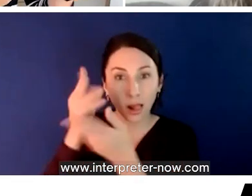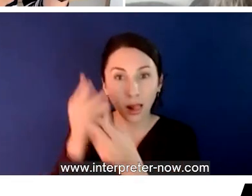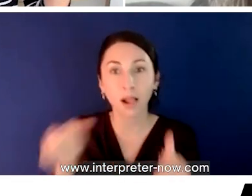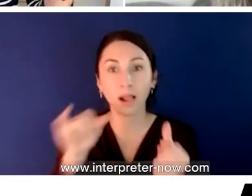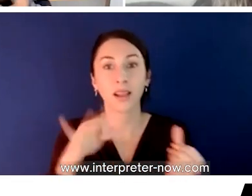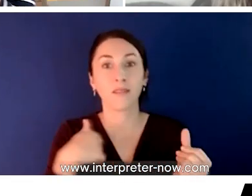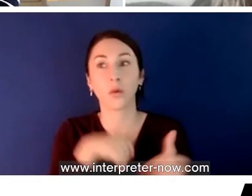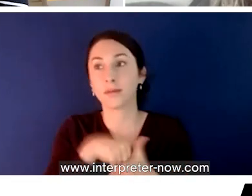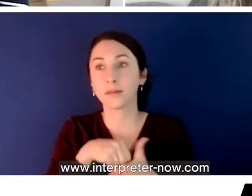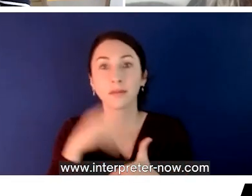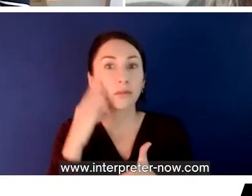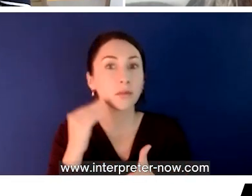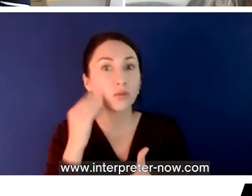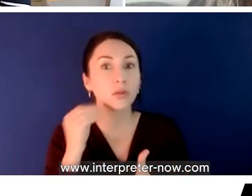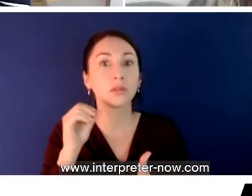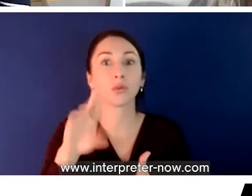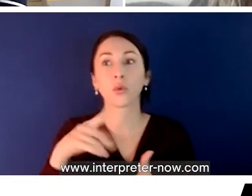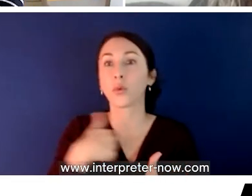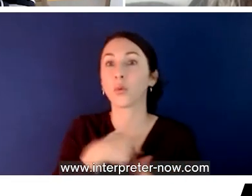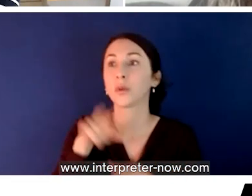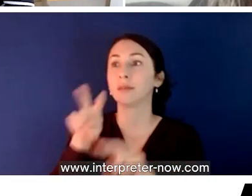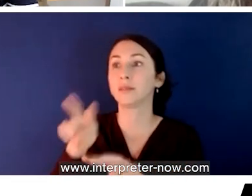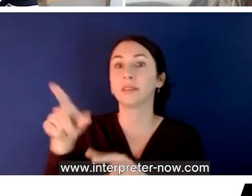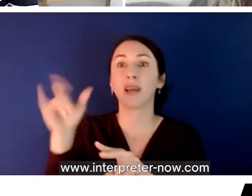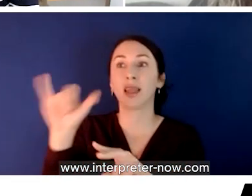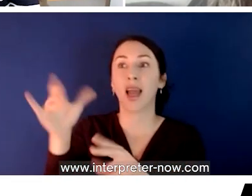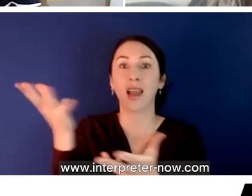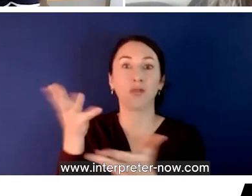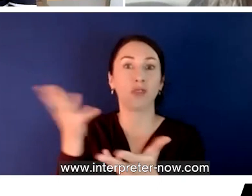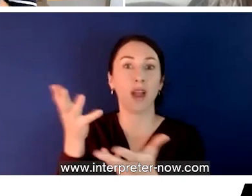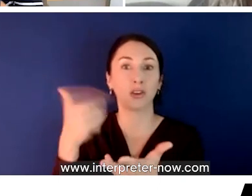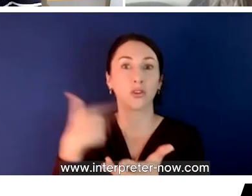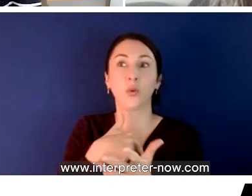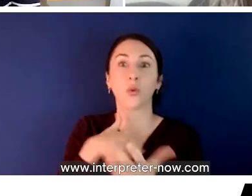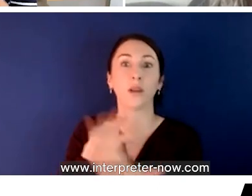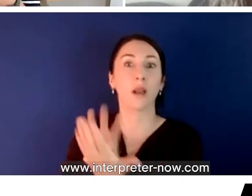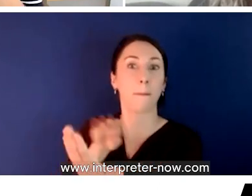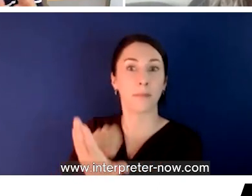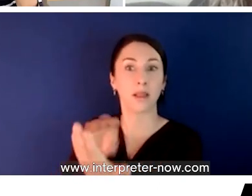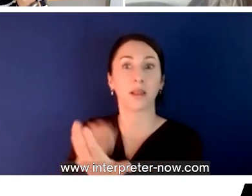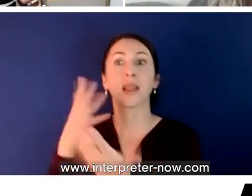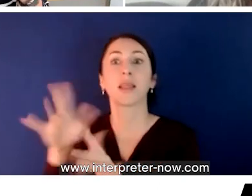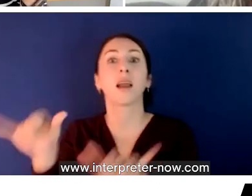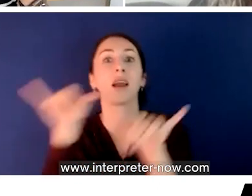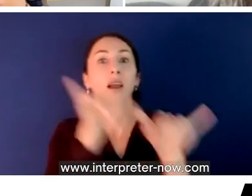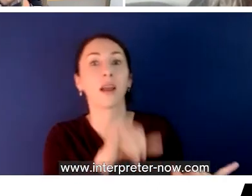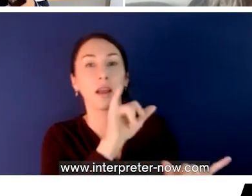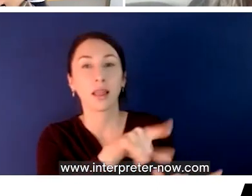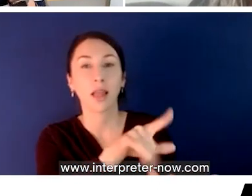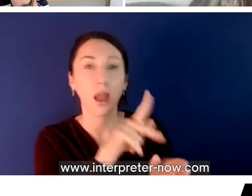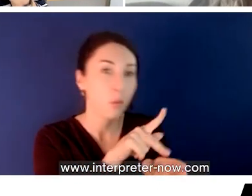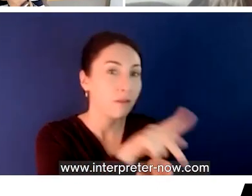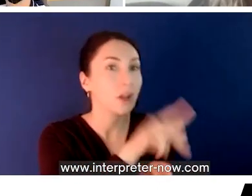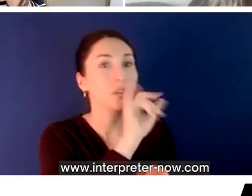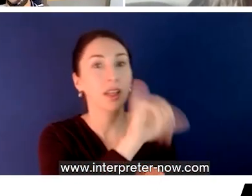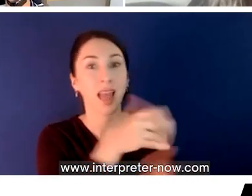way of interaction. We can then perpetuate that same interaction with other people. So I think there's, and then